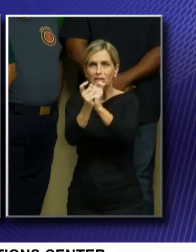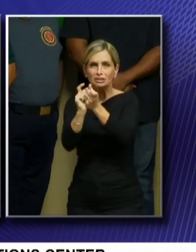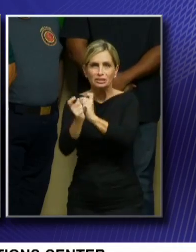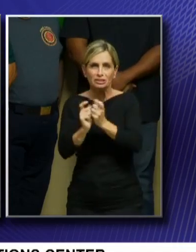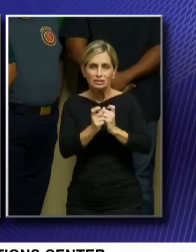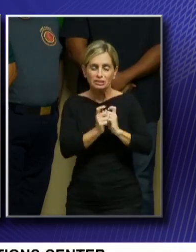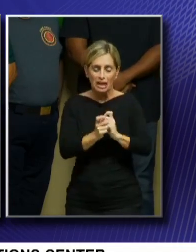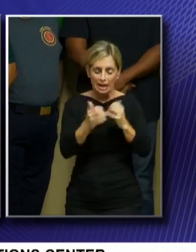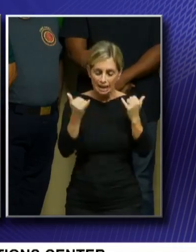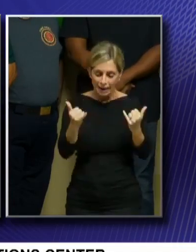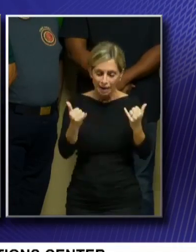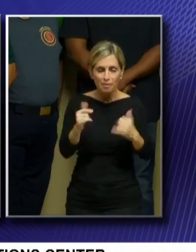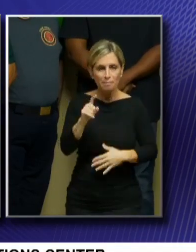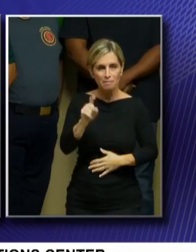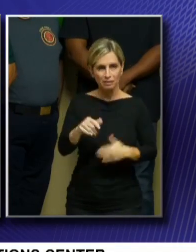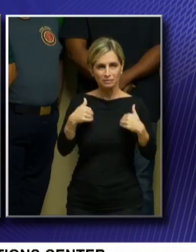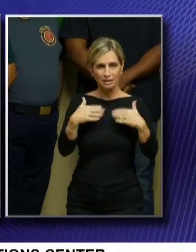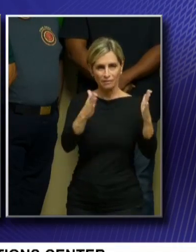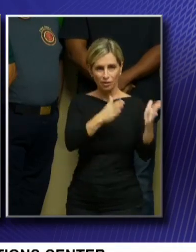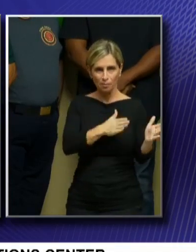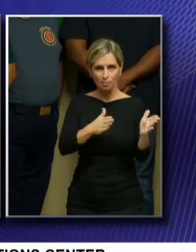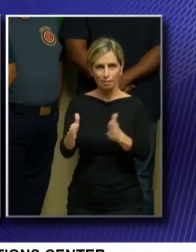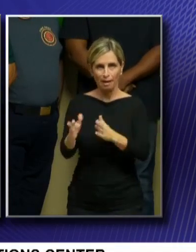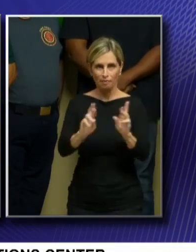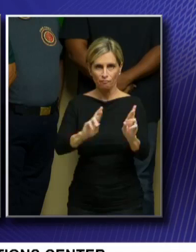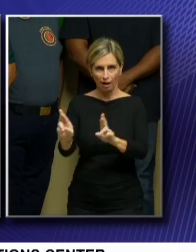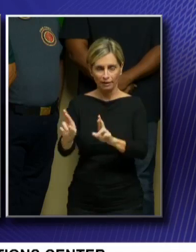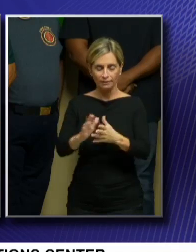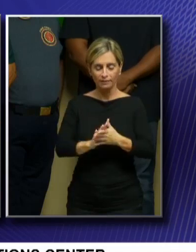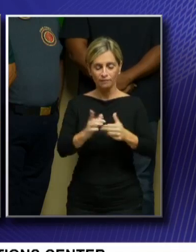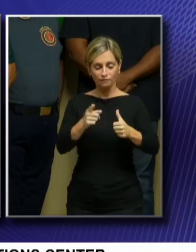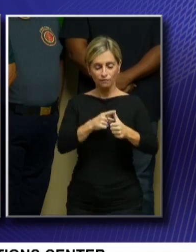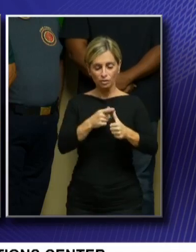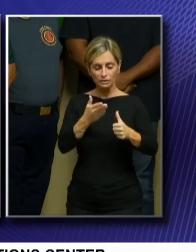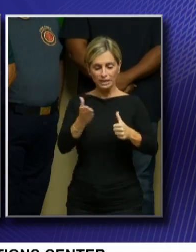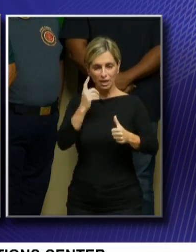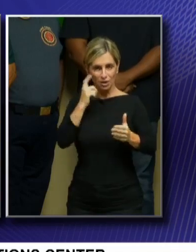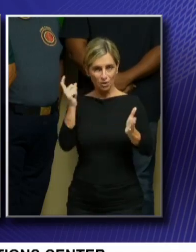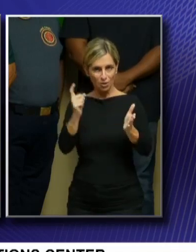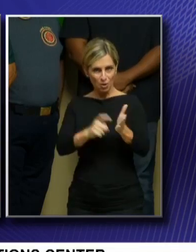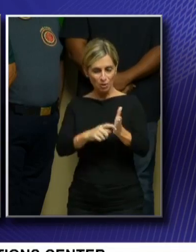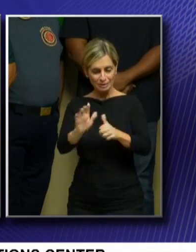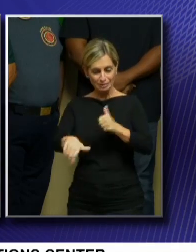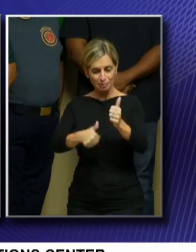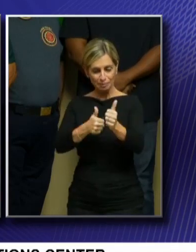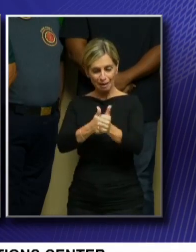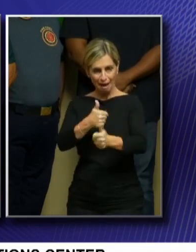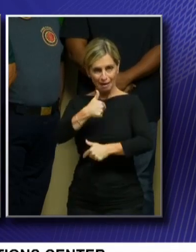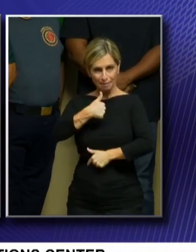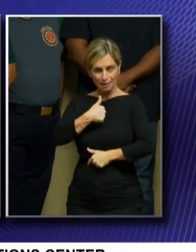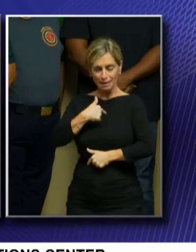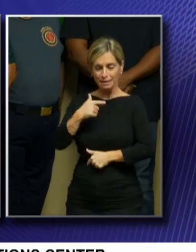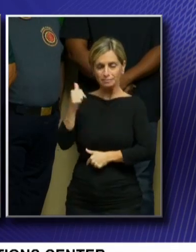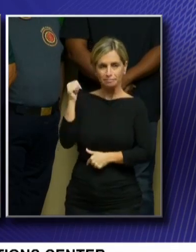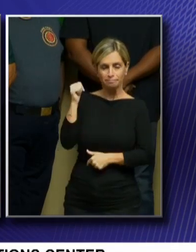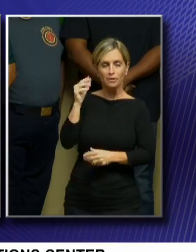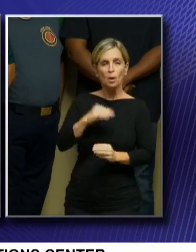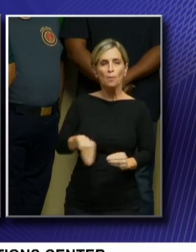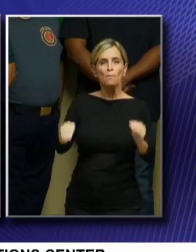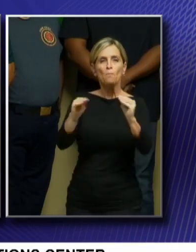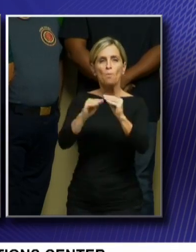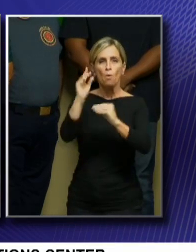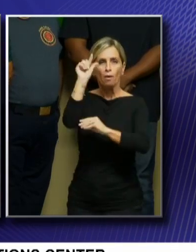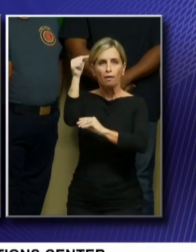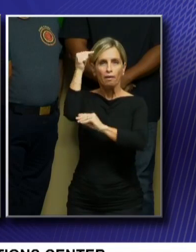have your plan in place. First thing you'll notice, there's an increase of governmental representatives behind us. That's because our concern